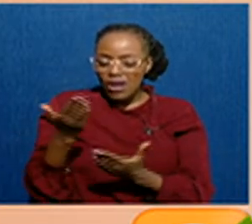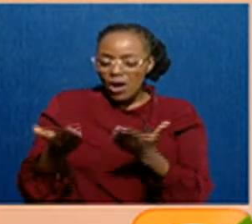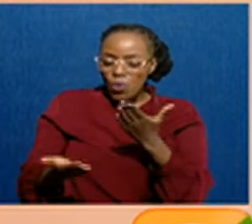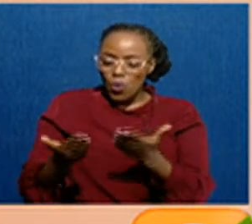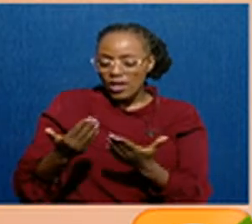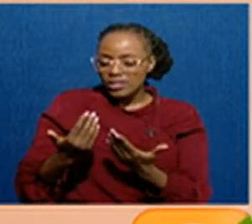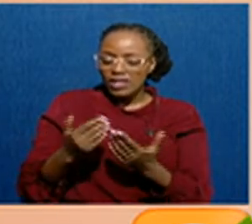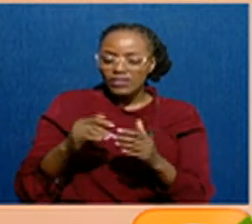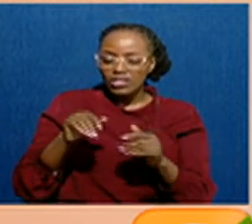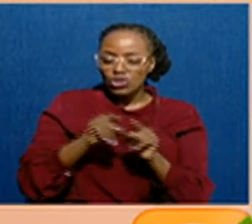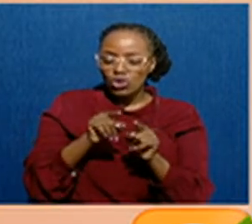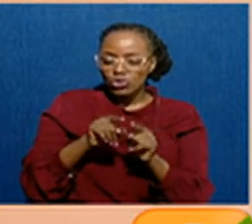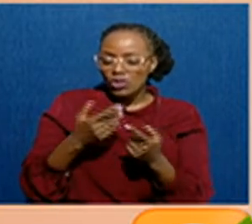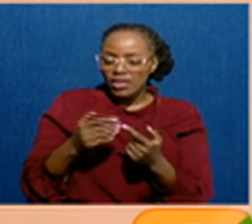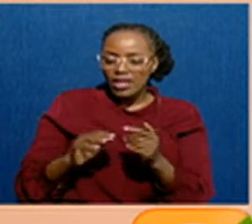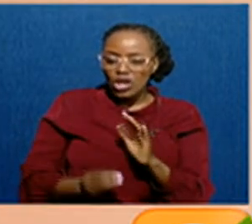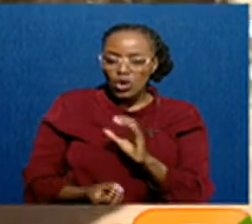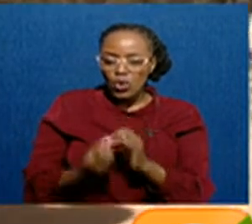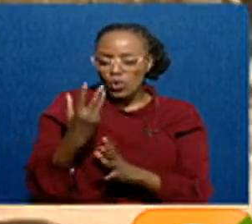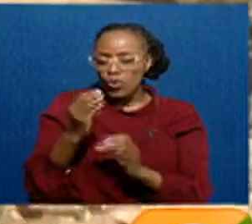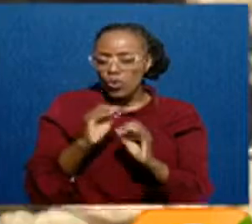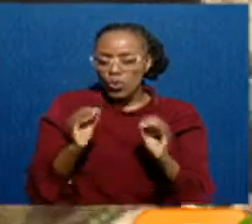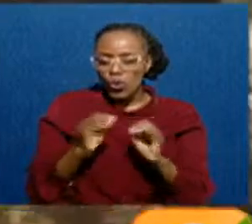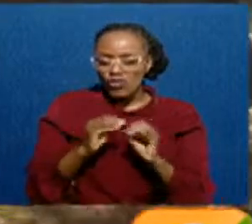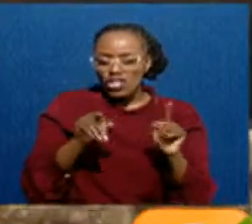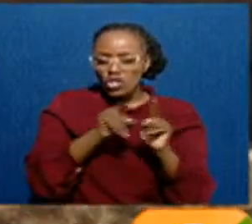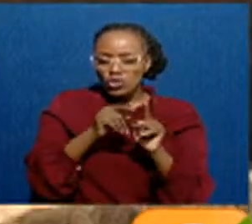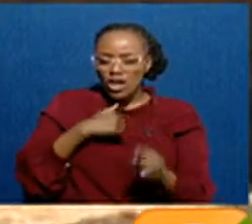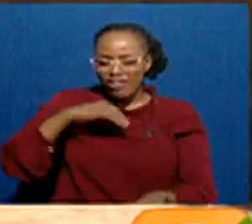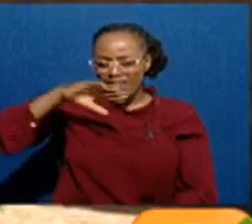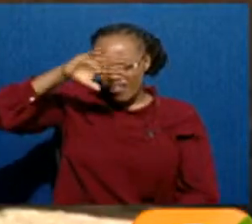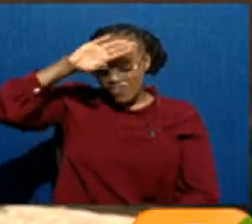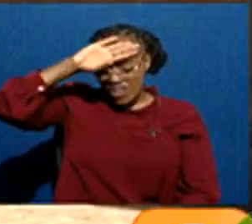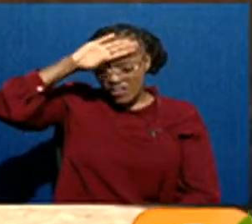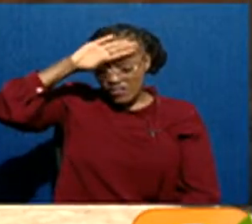height, and fevers.